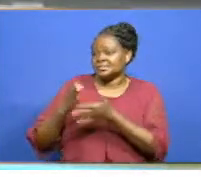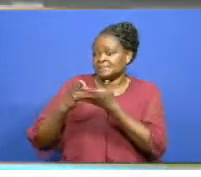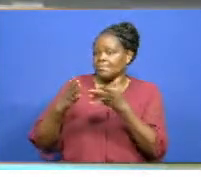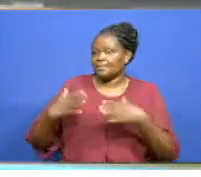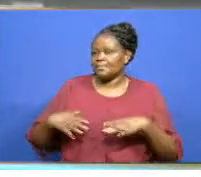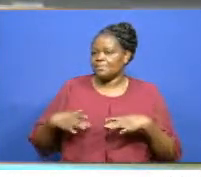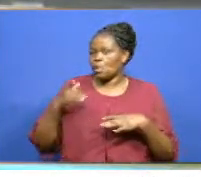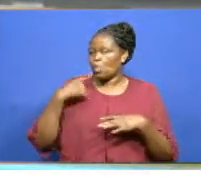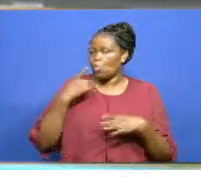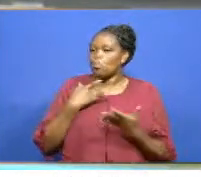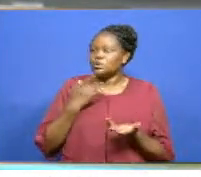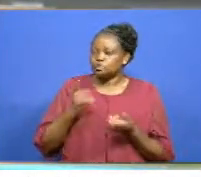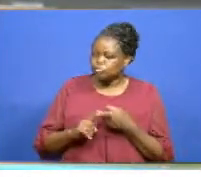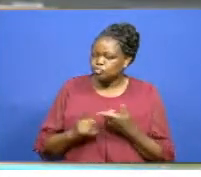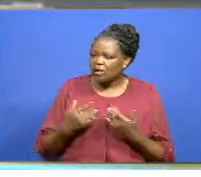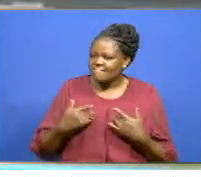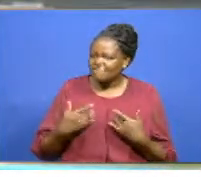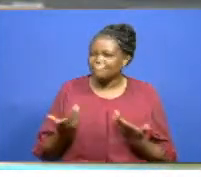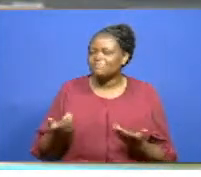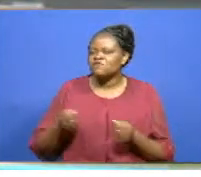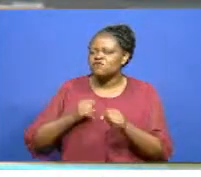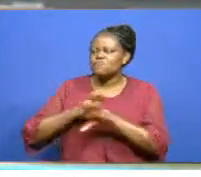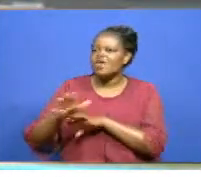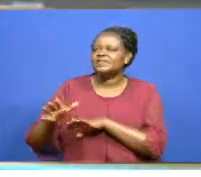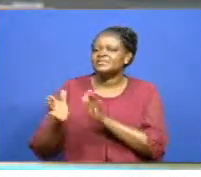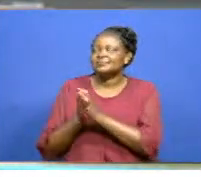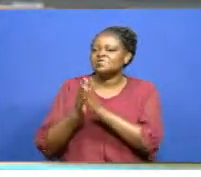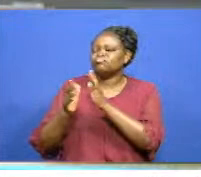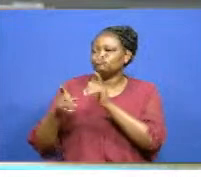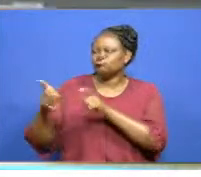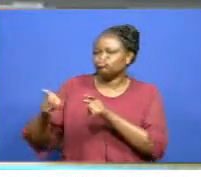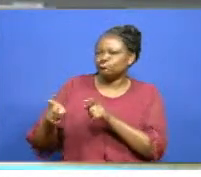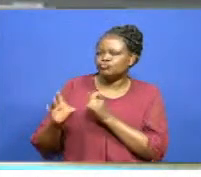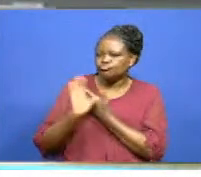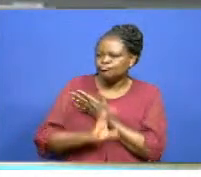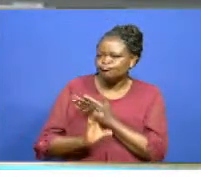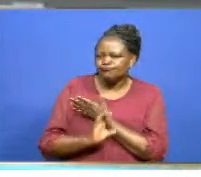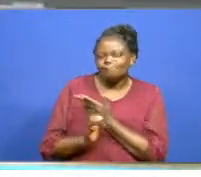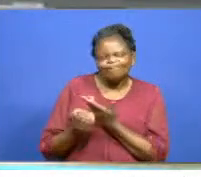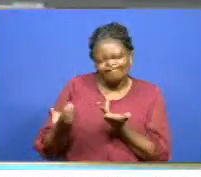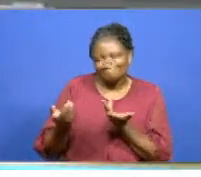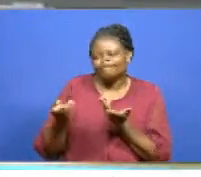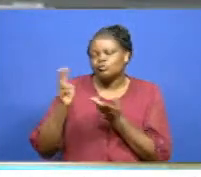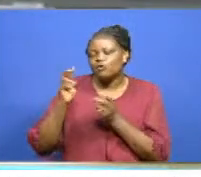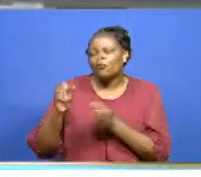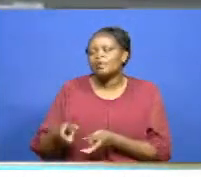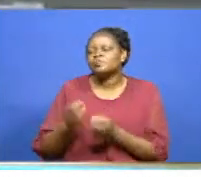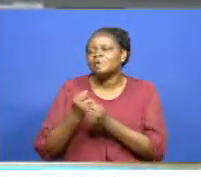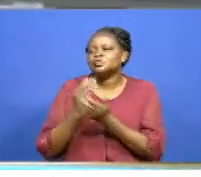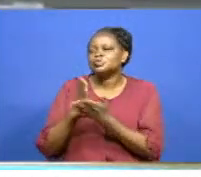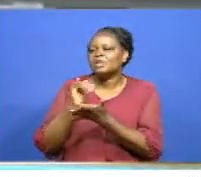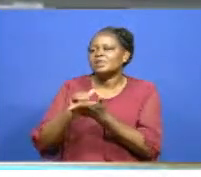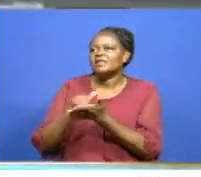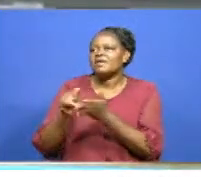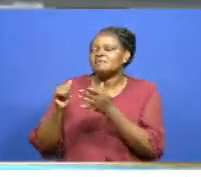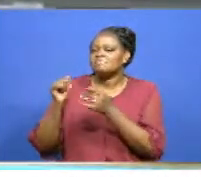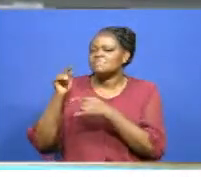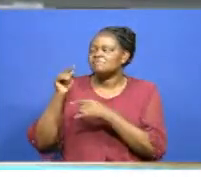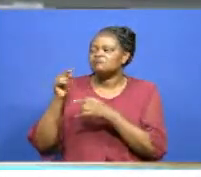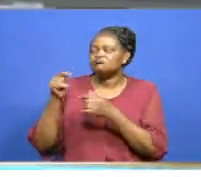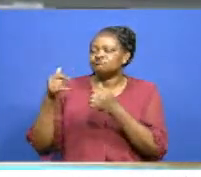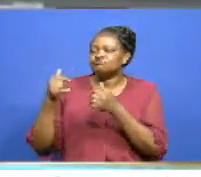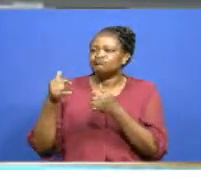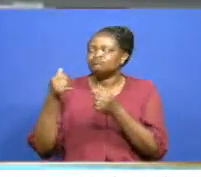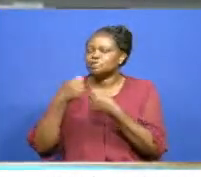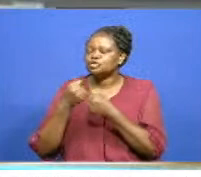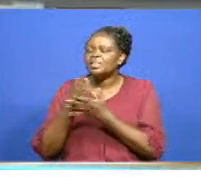people who wanted to have influence and rule the country really sought ways of ensuring they divide that region